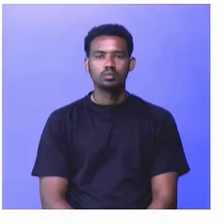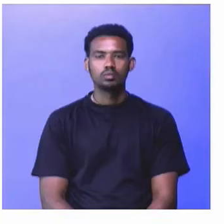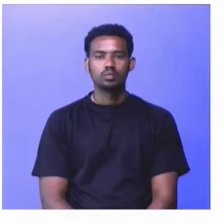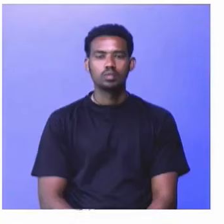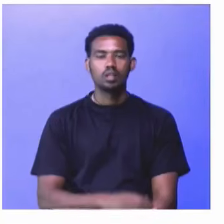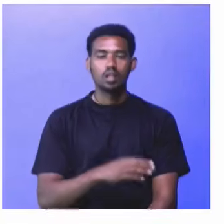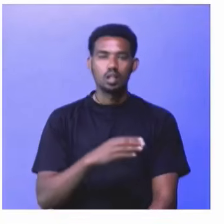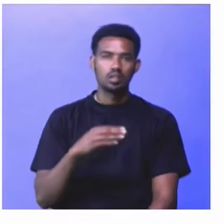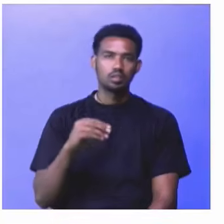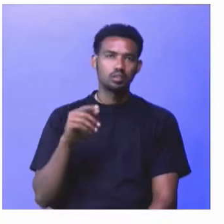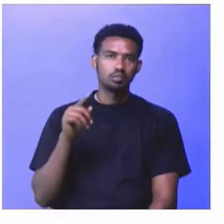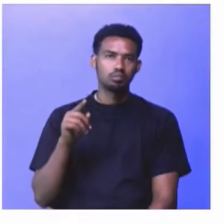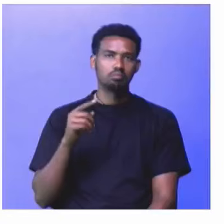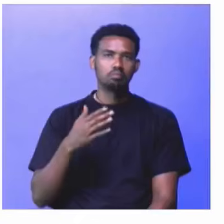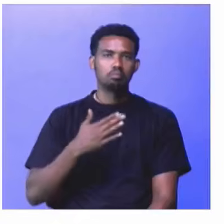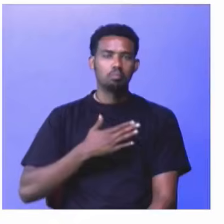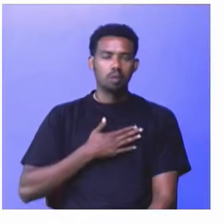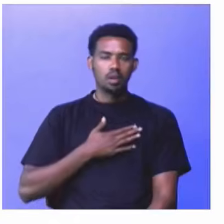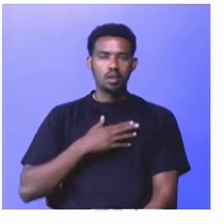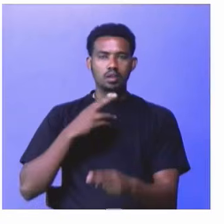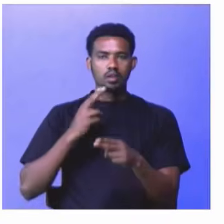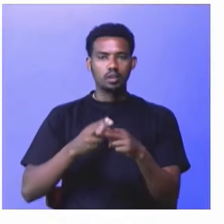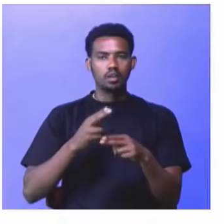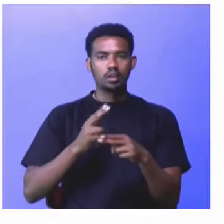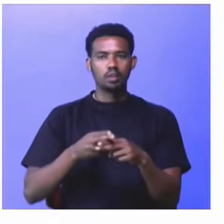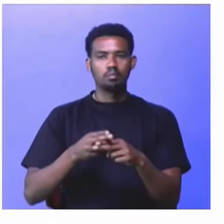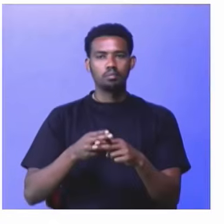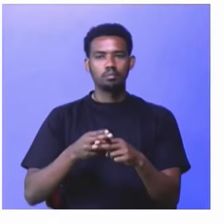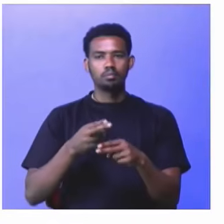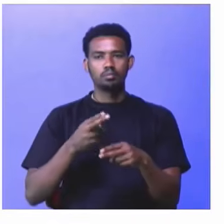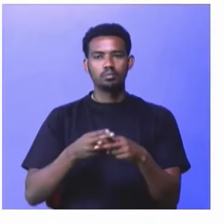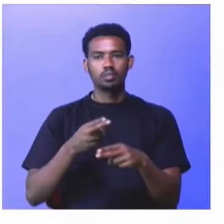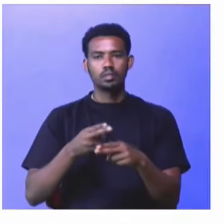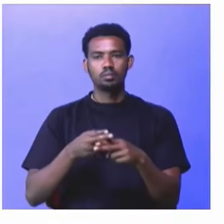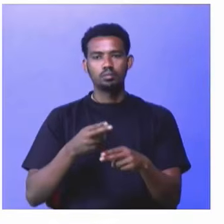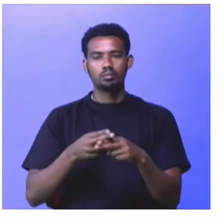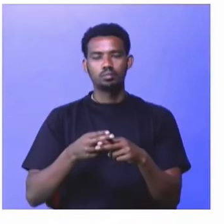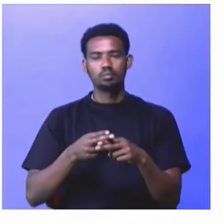And here is my name